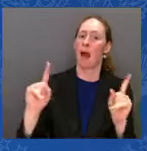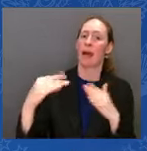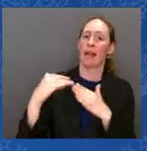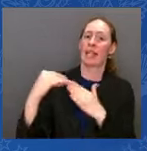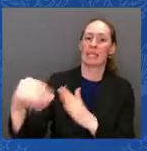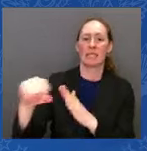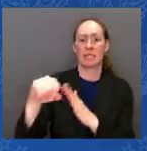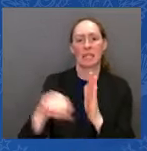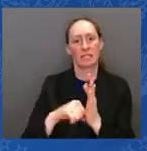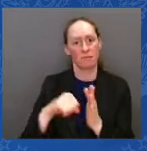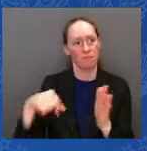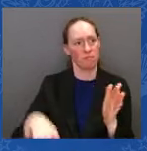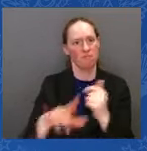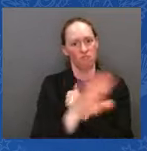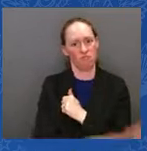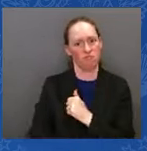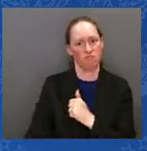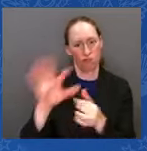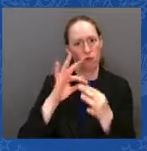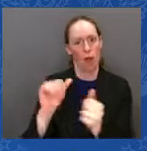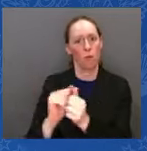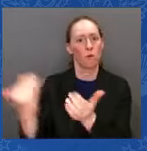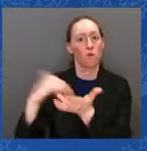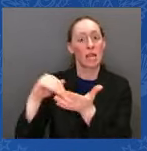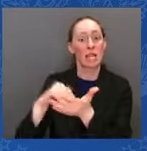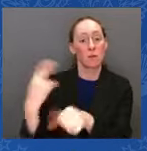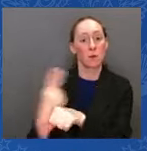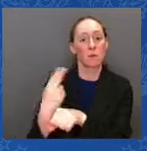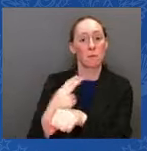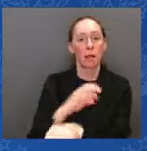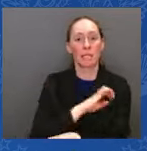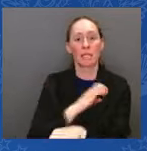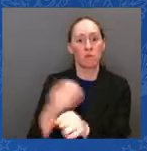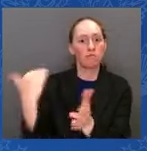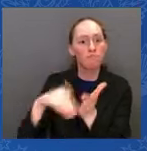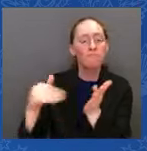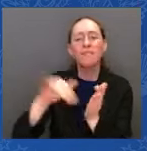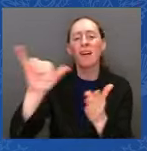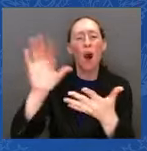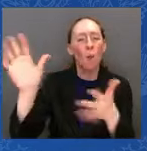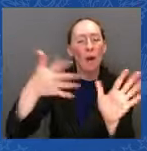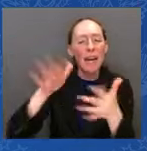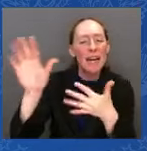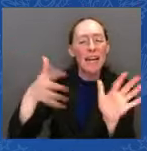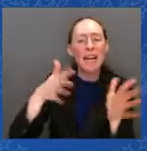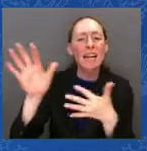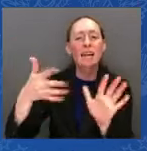energy. The number of wind farms they have, solar farms, and hydrogen. But now the